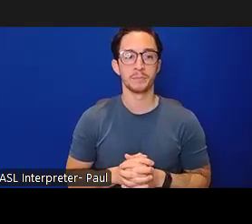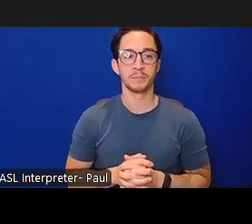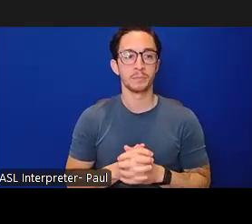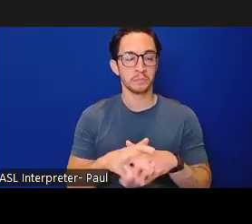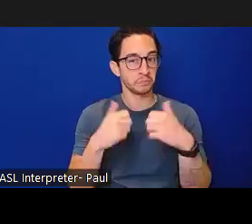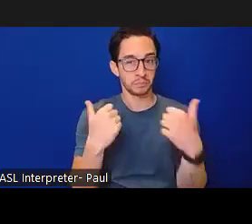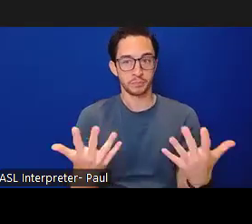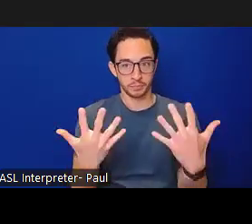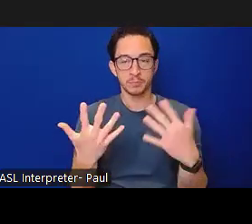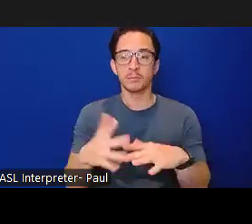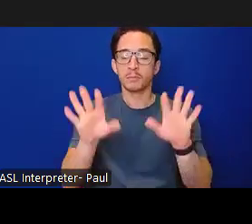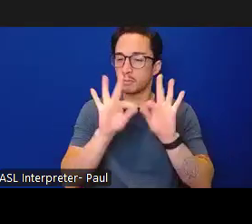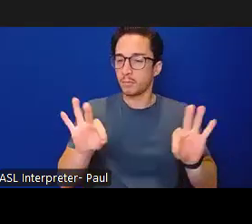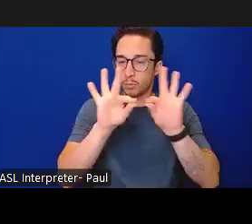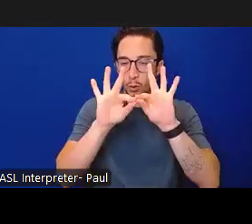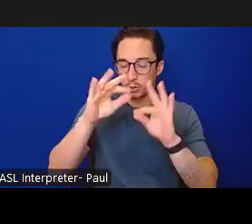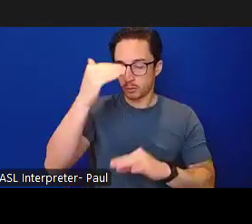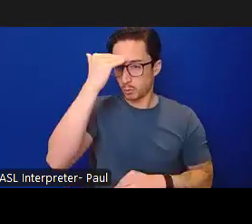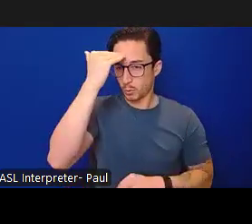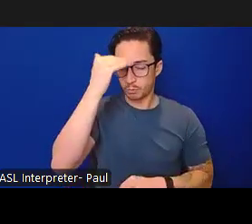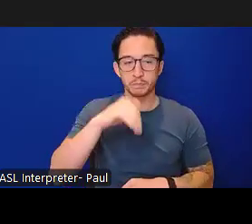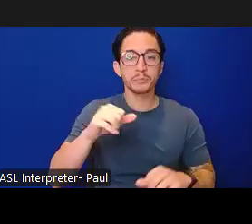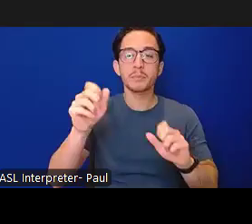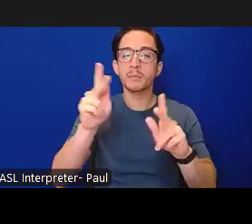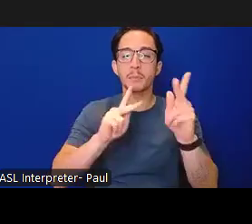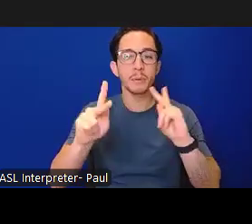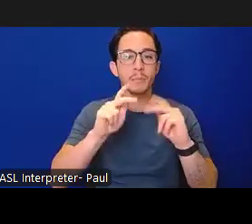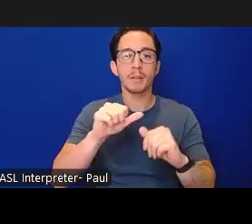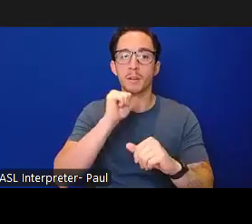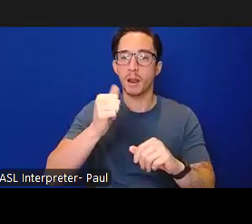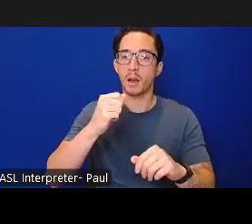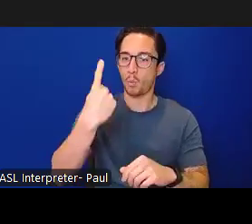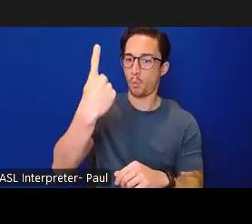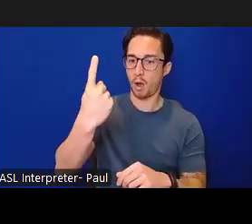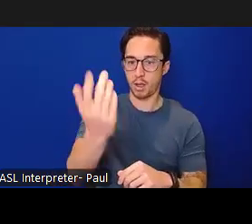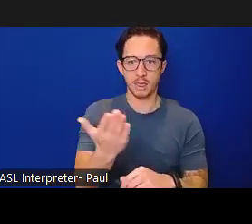So it is important to note that people are not monoliths.